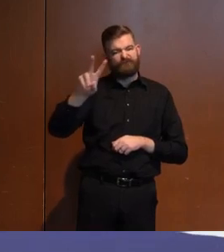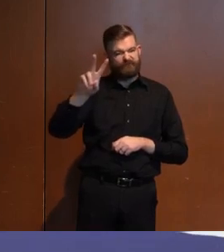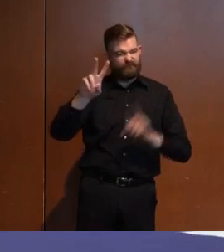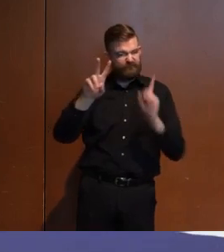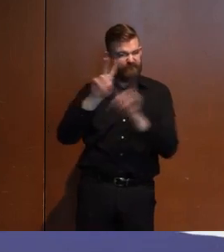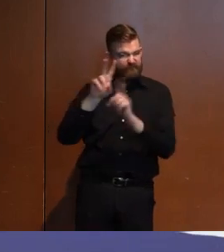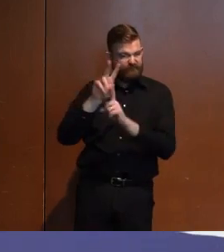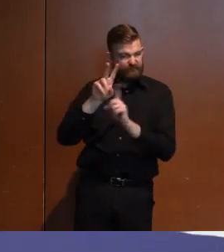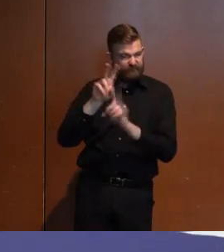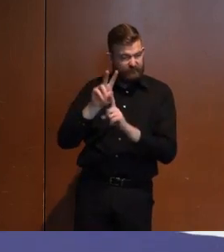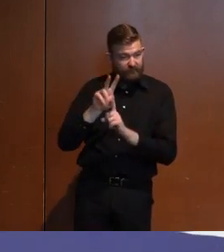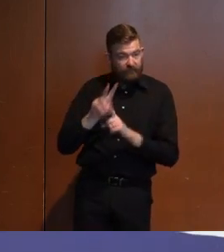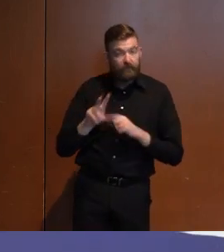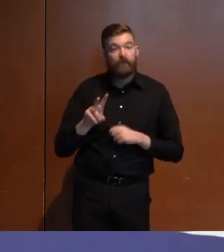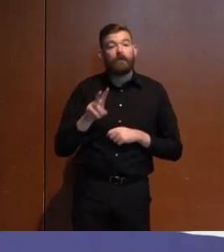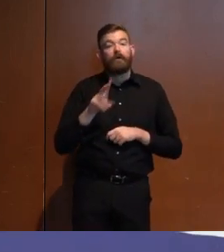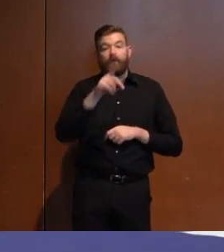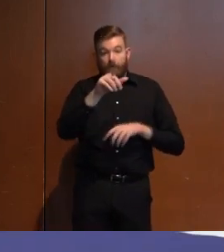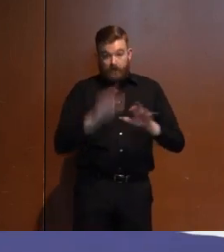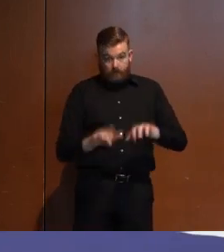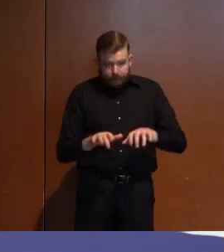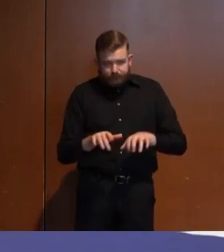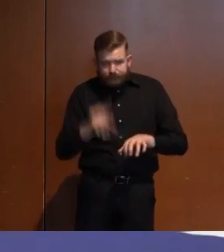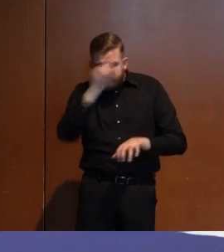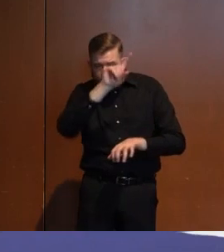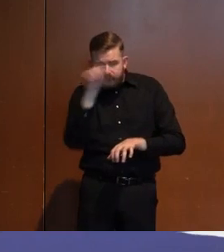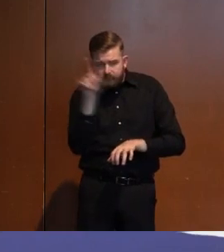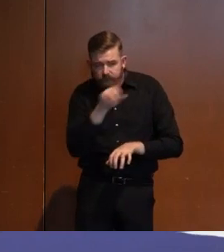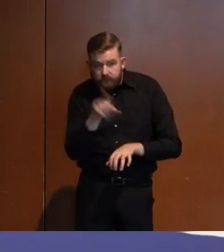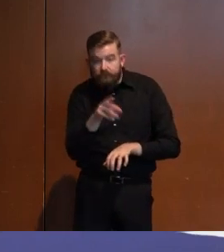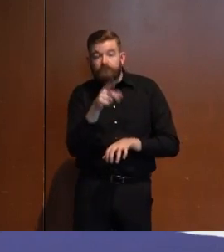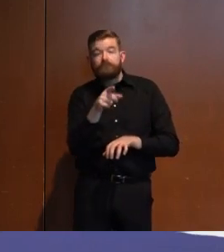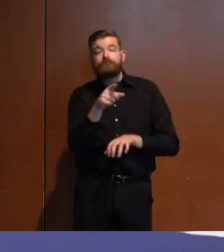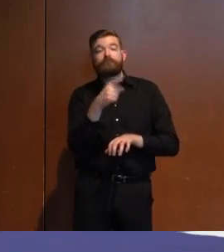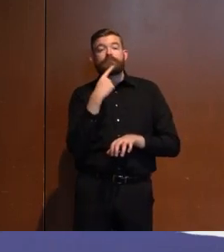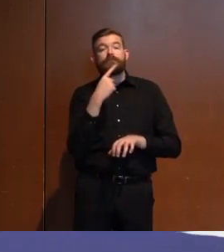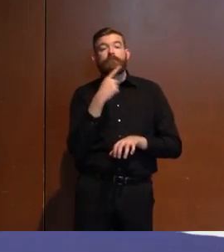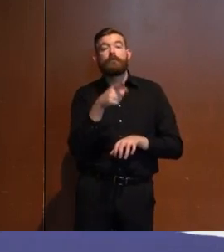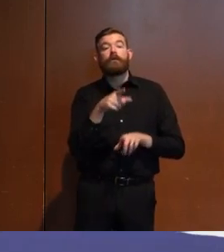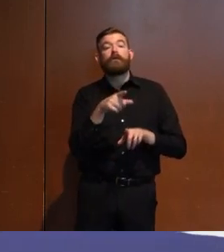covid19.nj.gov, and then go specifically /violation.